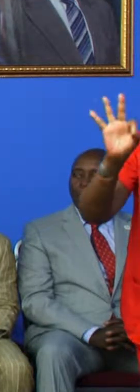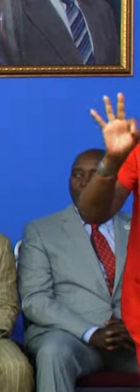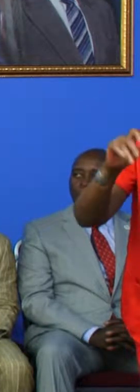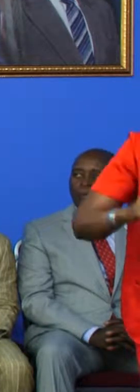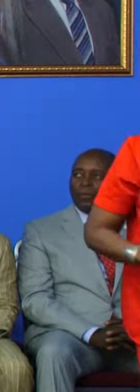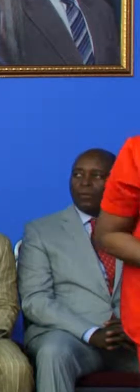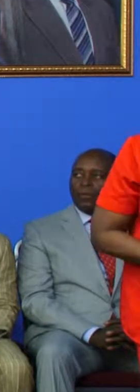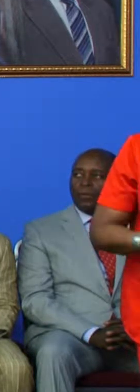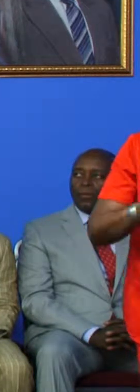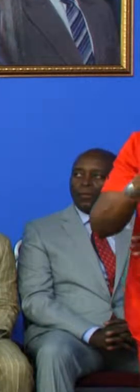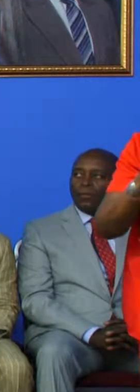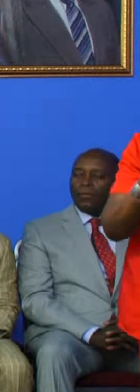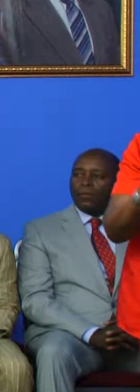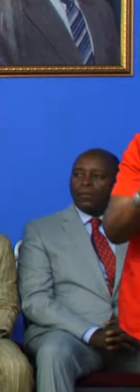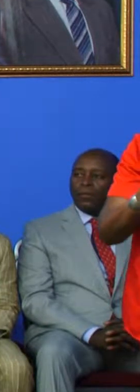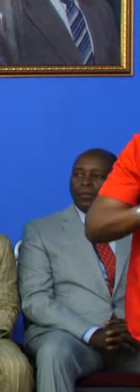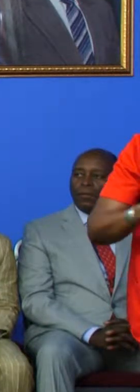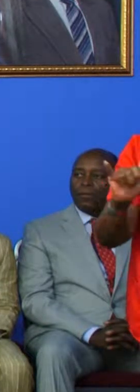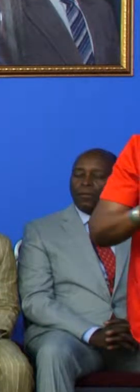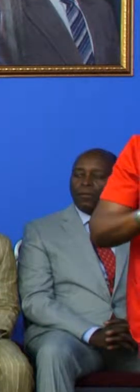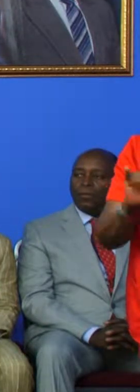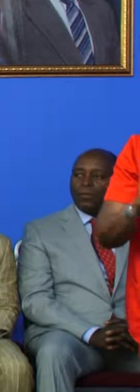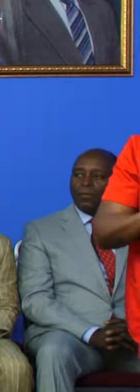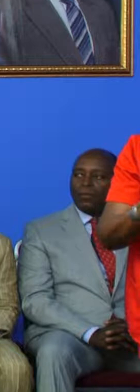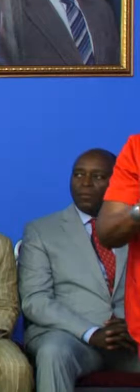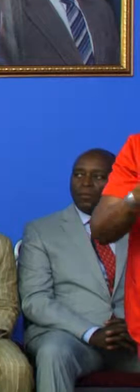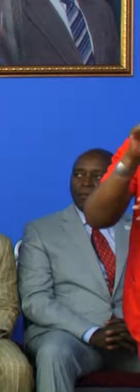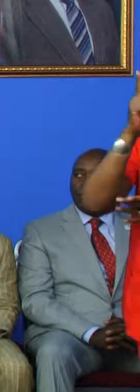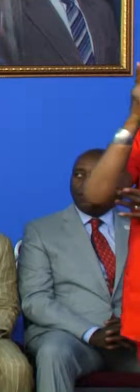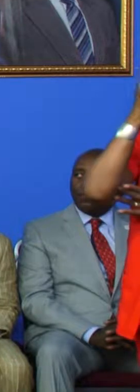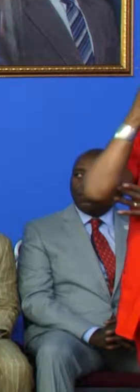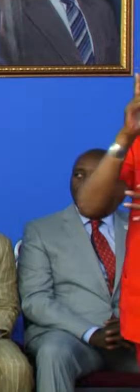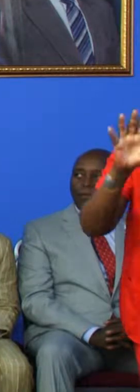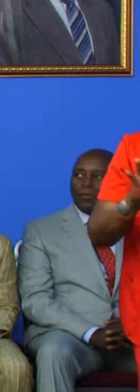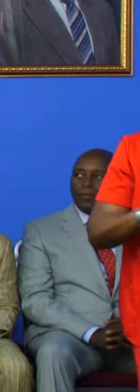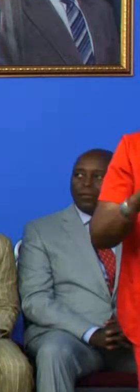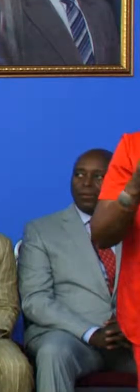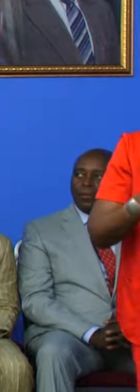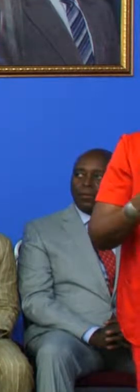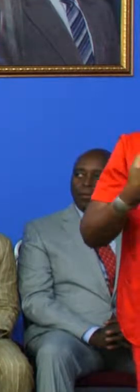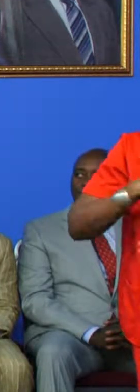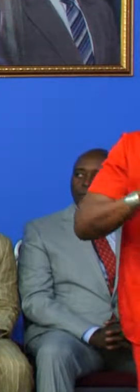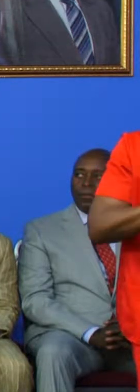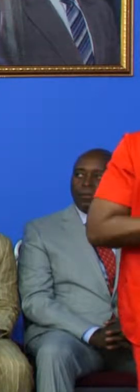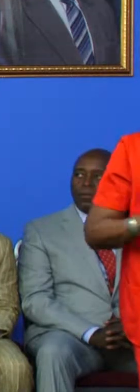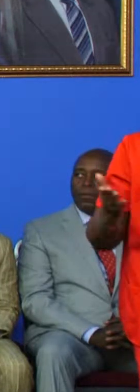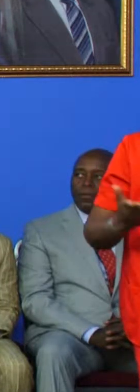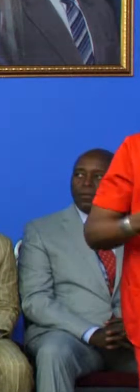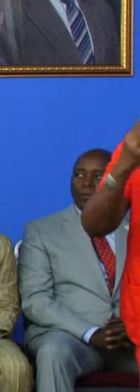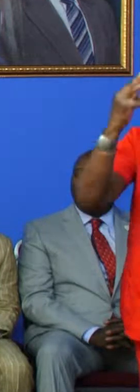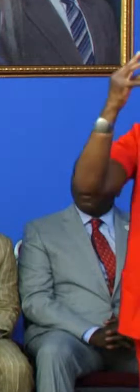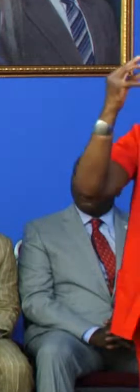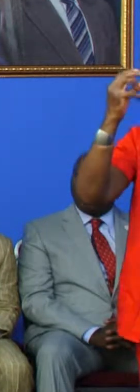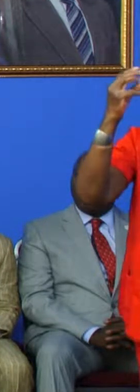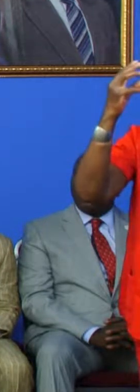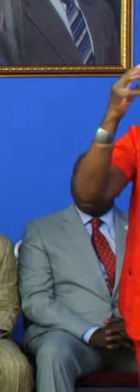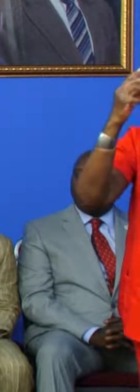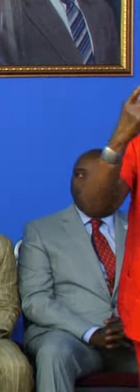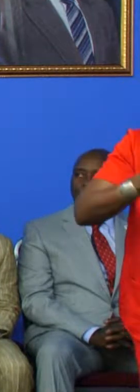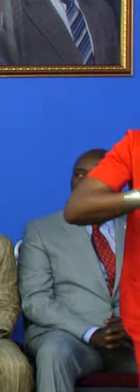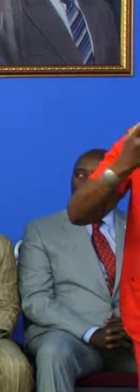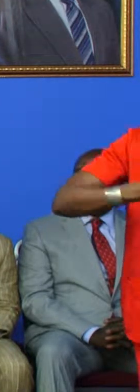National Action Network New York City Chapter Political Action Committee, join our monthly meetings right here at the House of Justice, 106